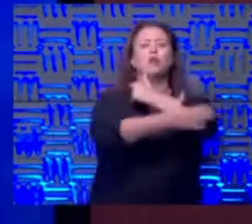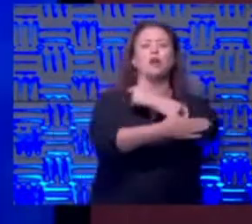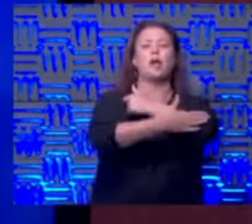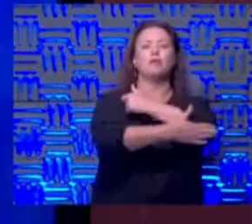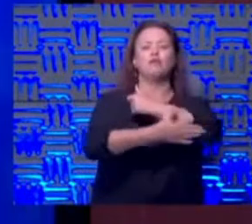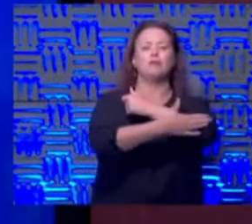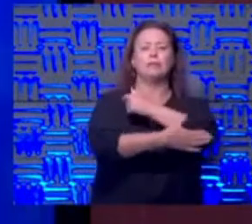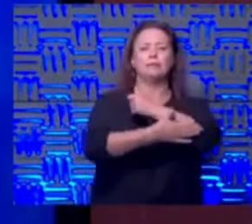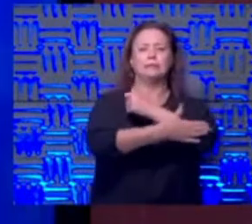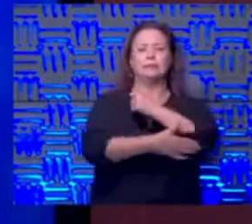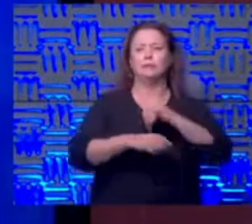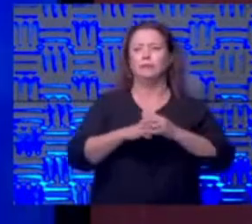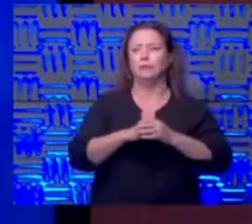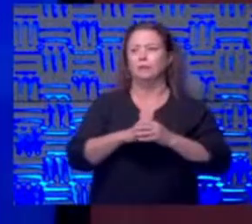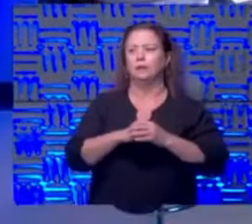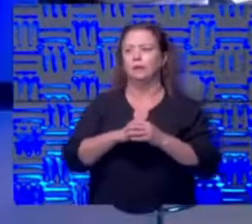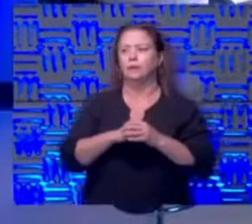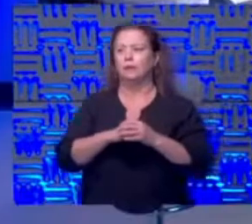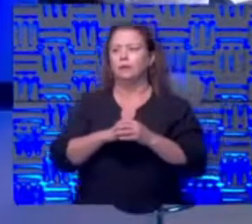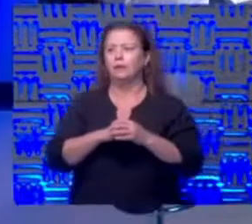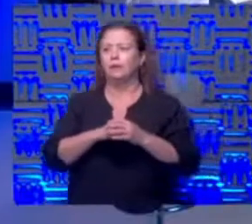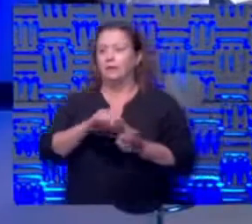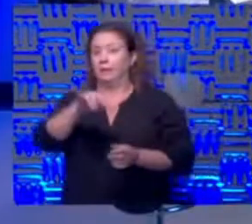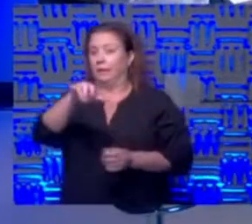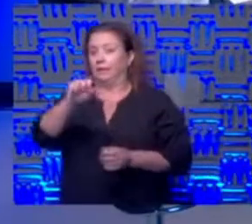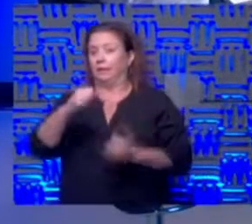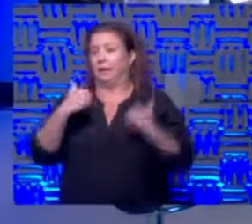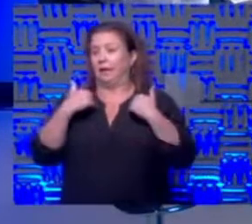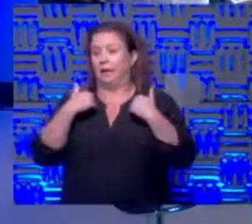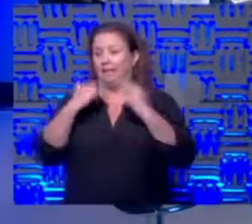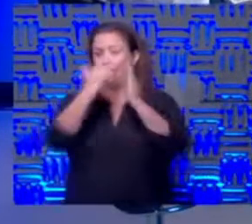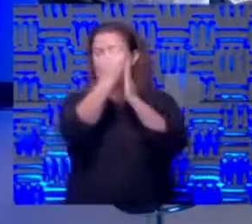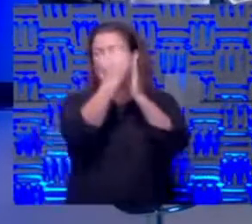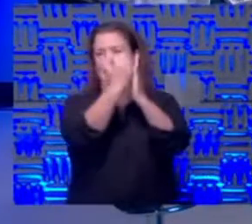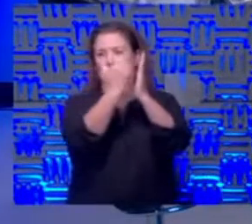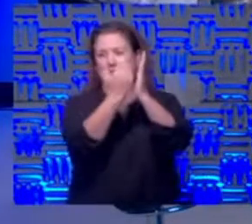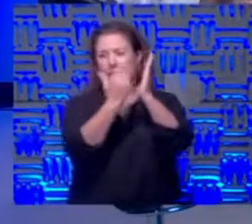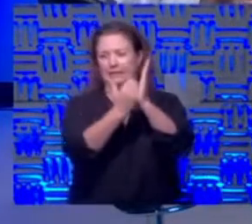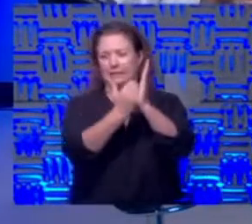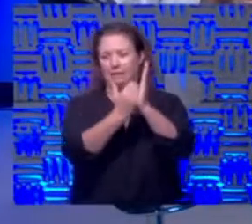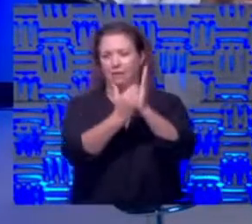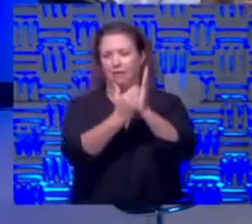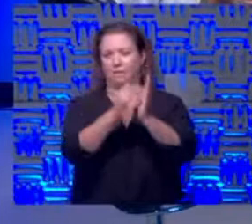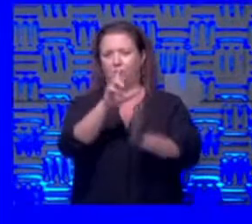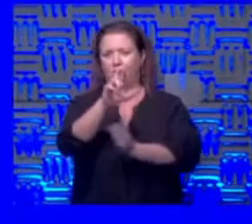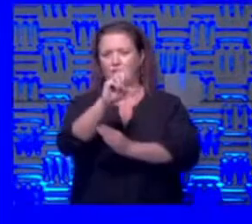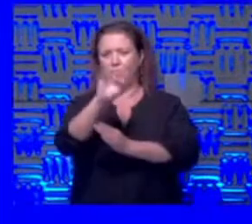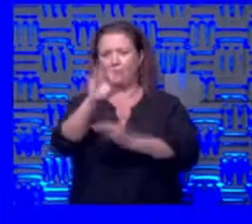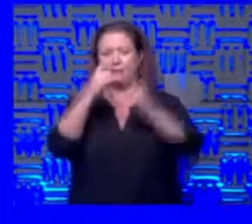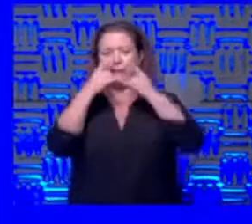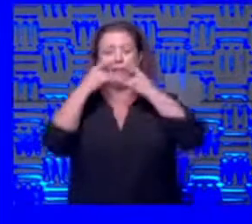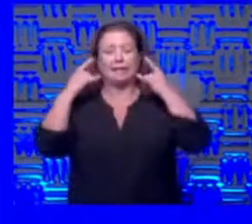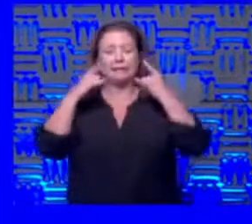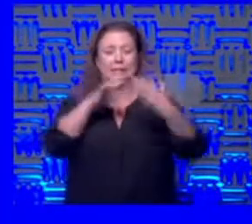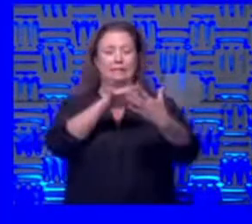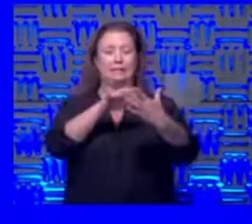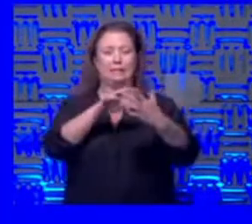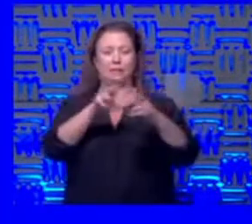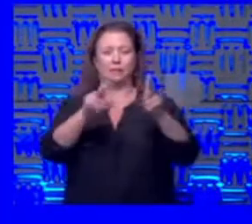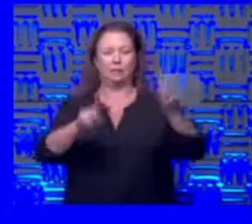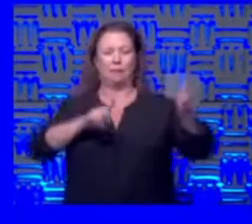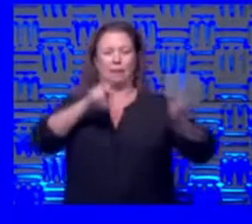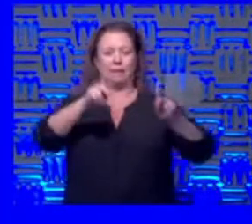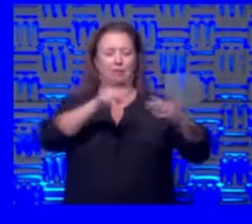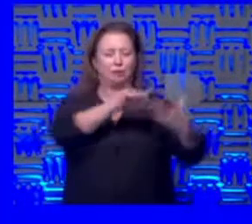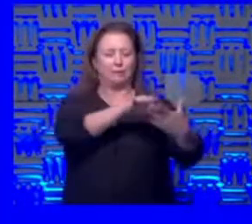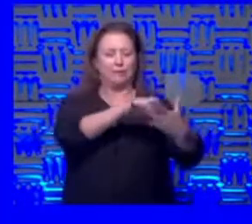those studies conducted in? Okay. Gosh, yeah, I have a list of references about mass studies. So there are population studies,